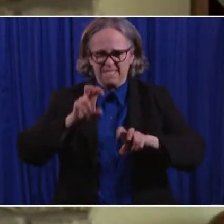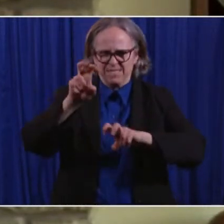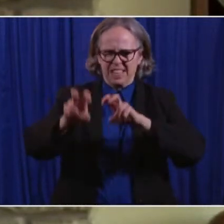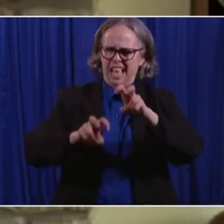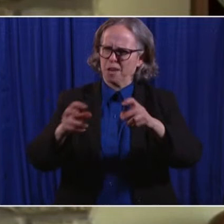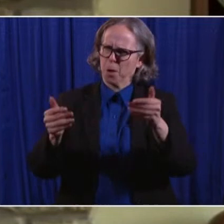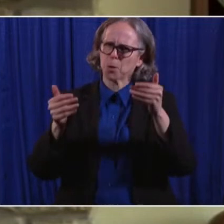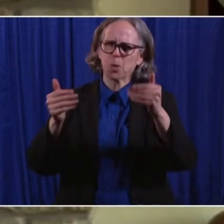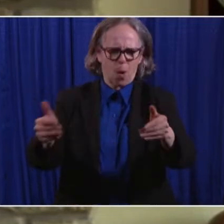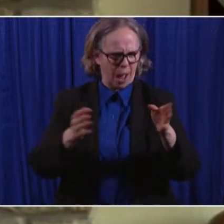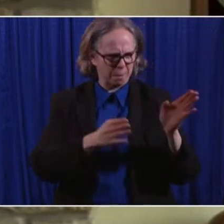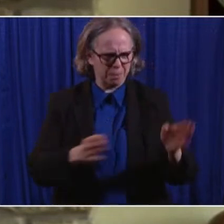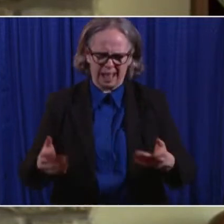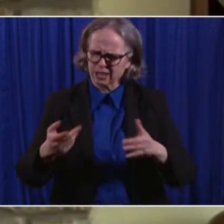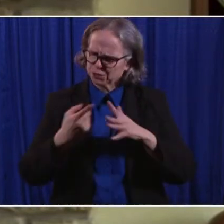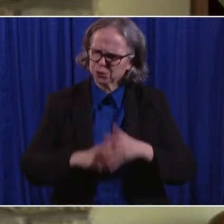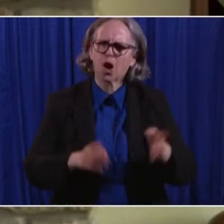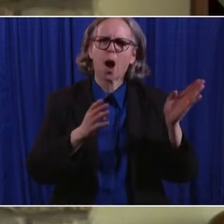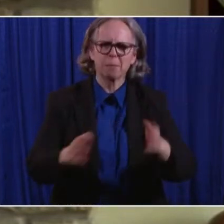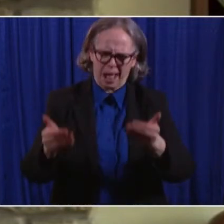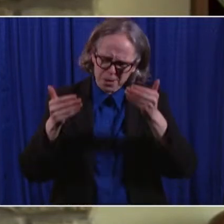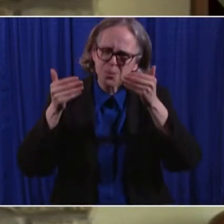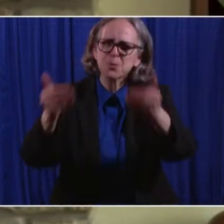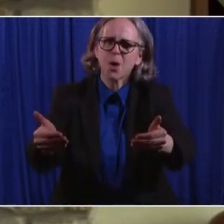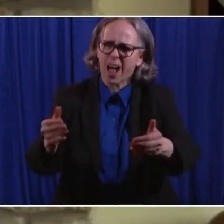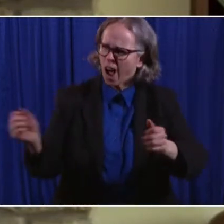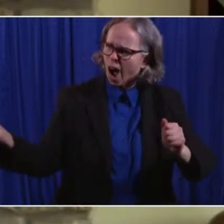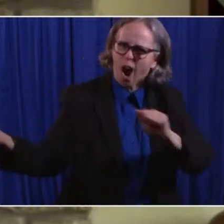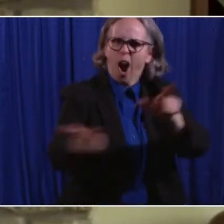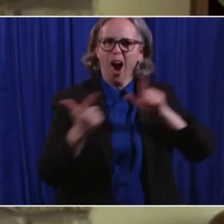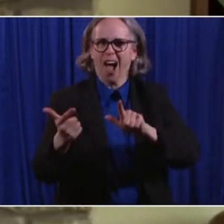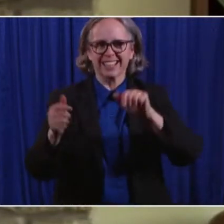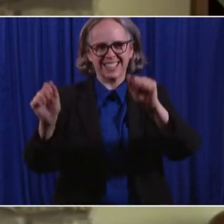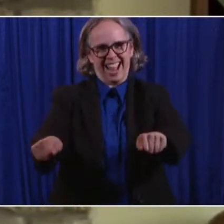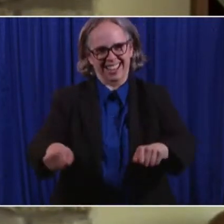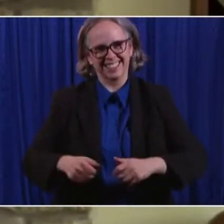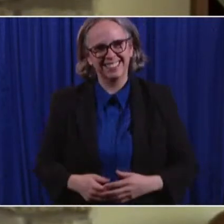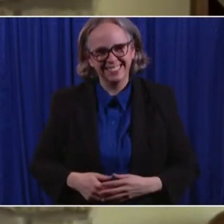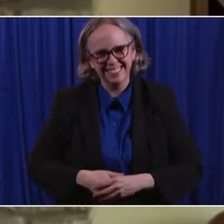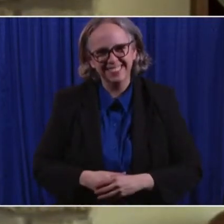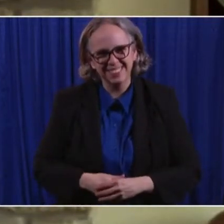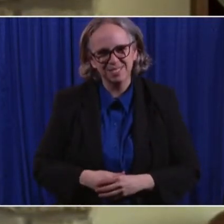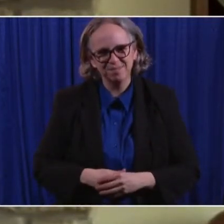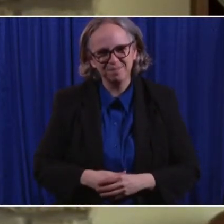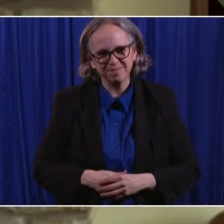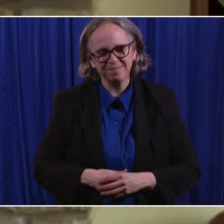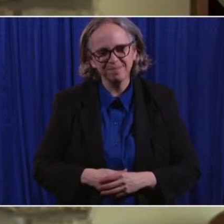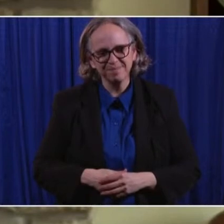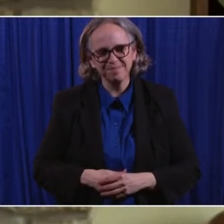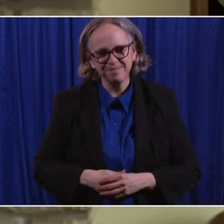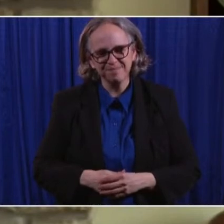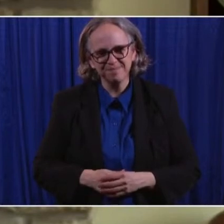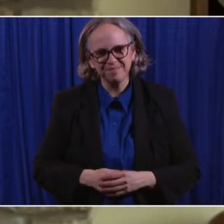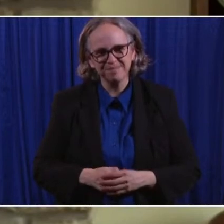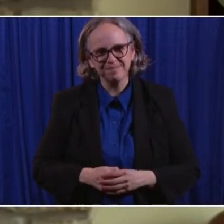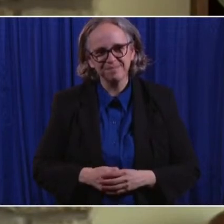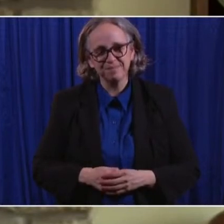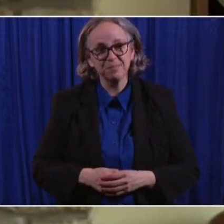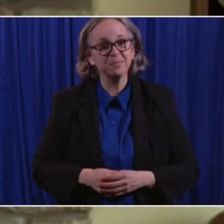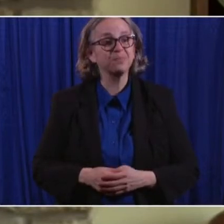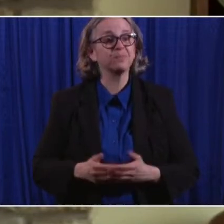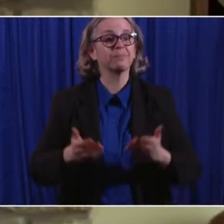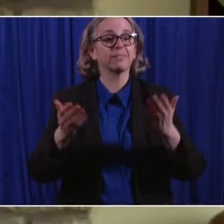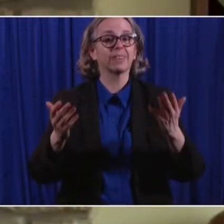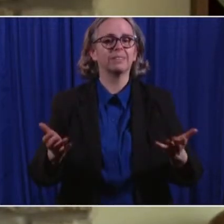start their county fair. So let me jump over some of this, and let me go and just say